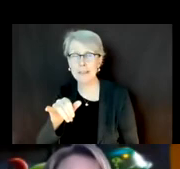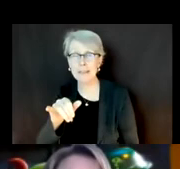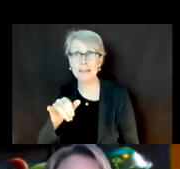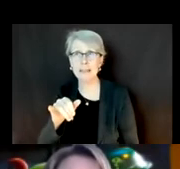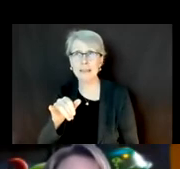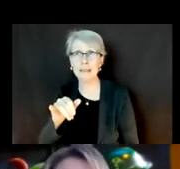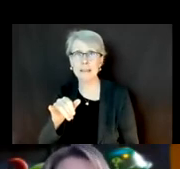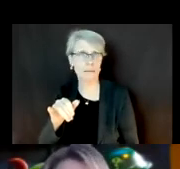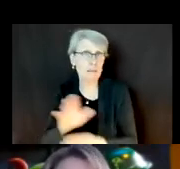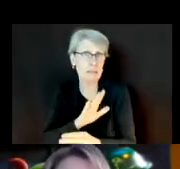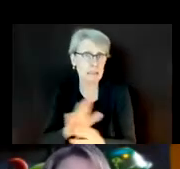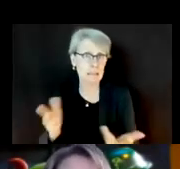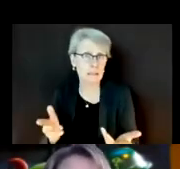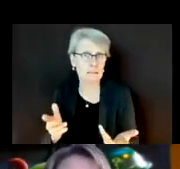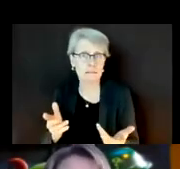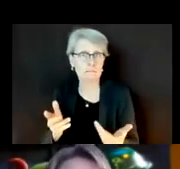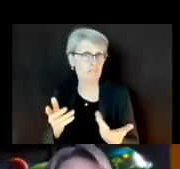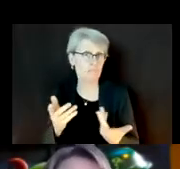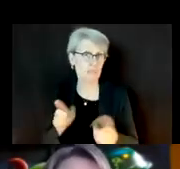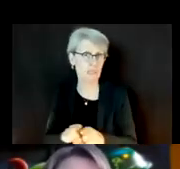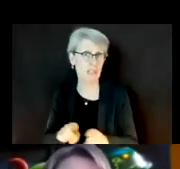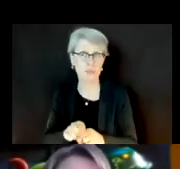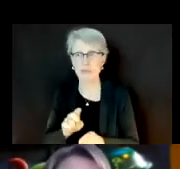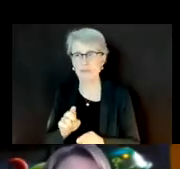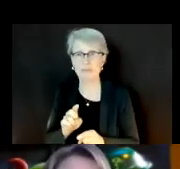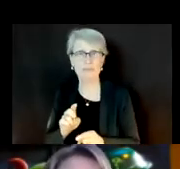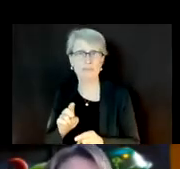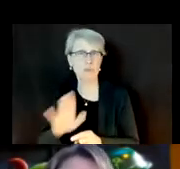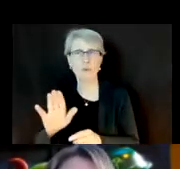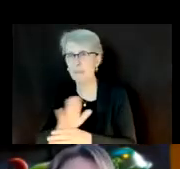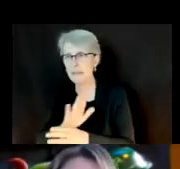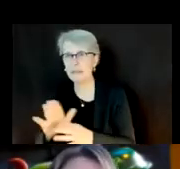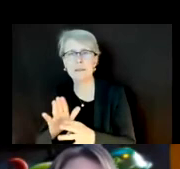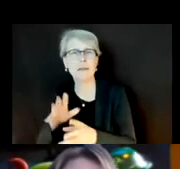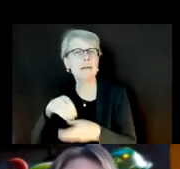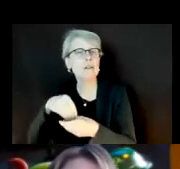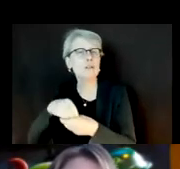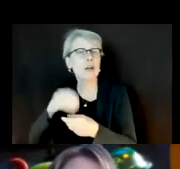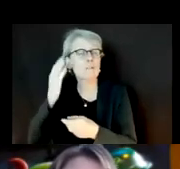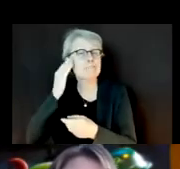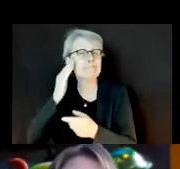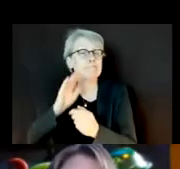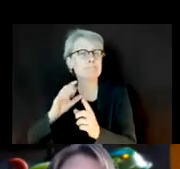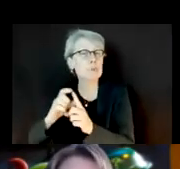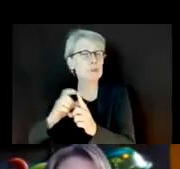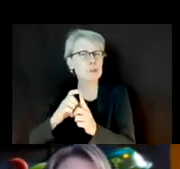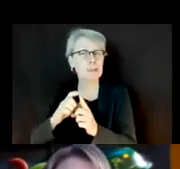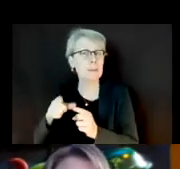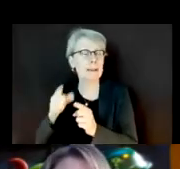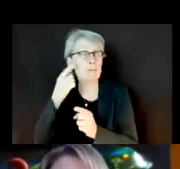has, it's sort of insider jargon, and they don't necessarily always think about